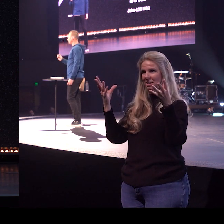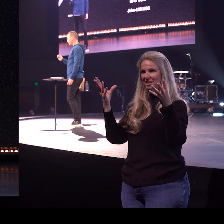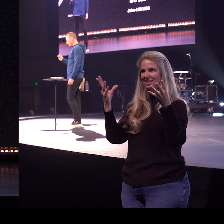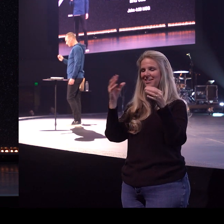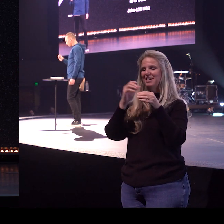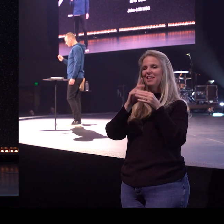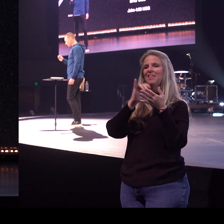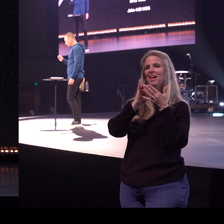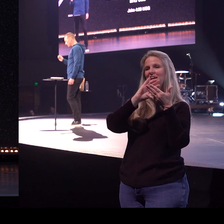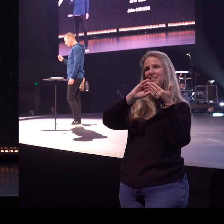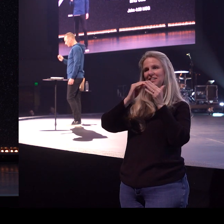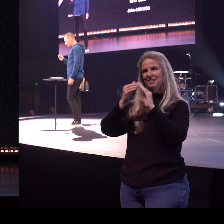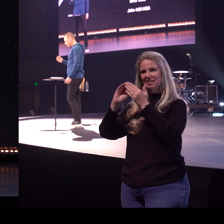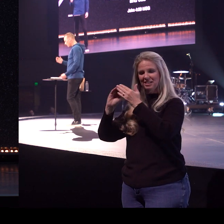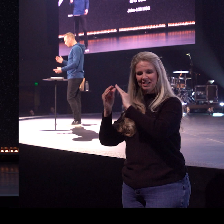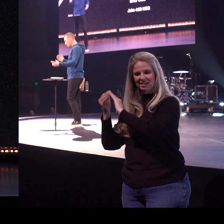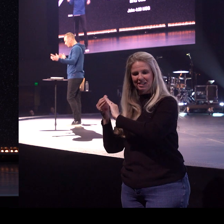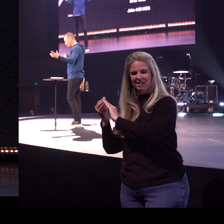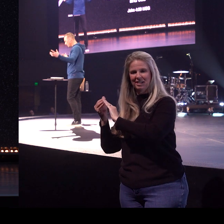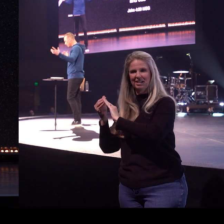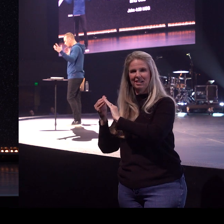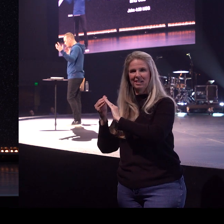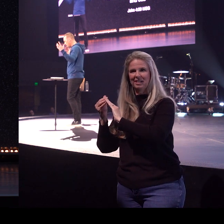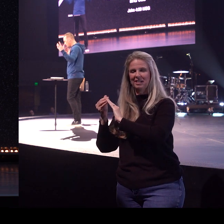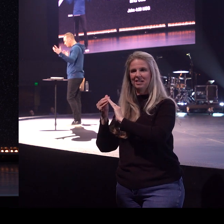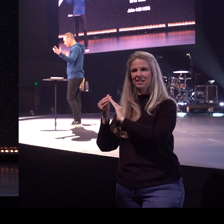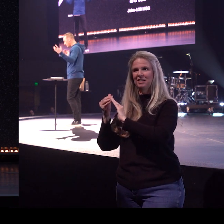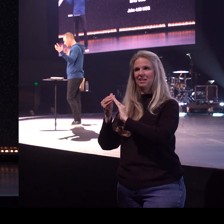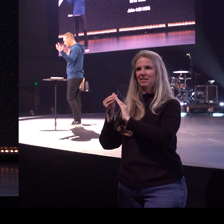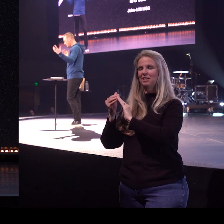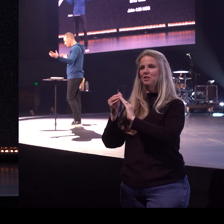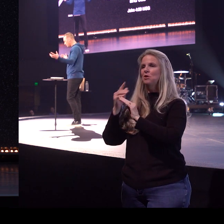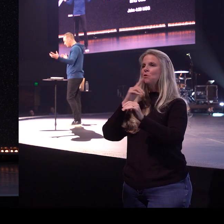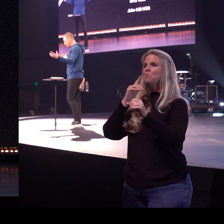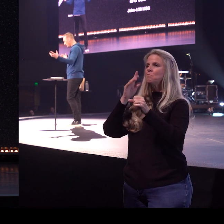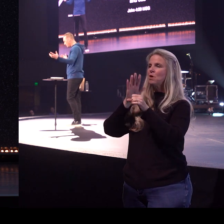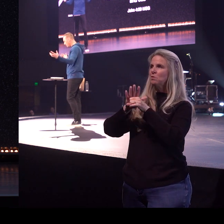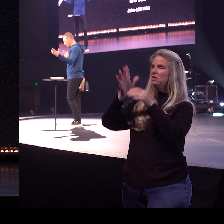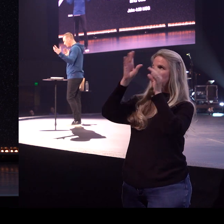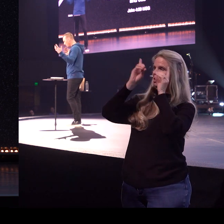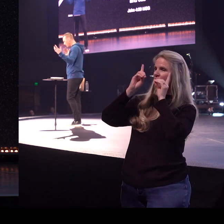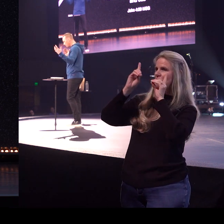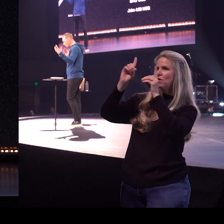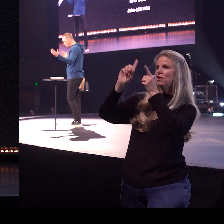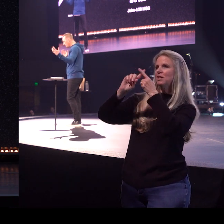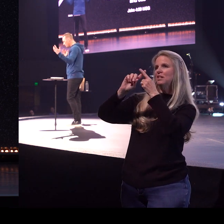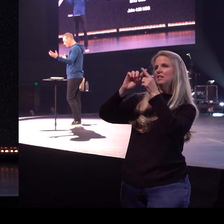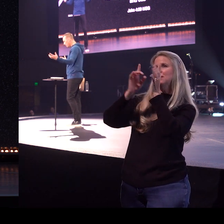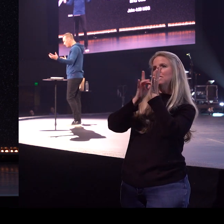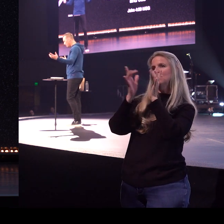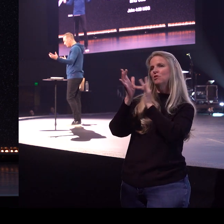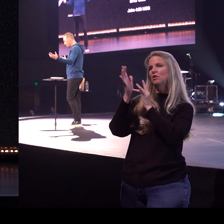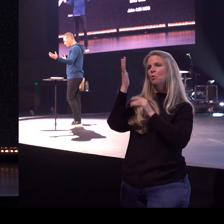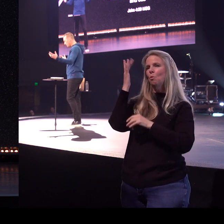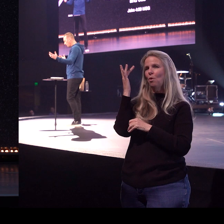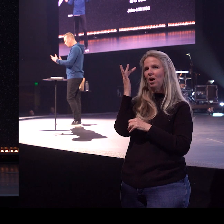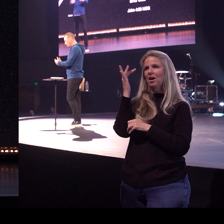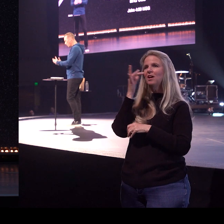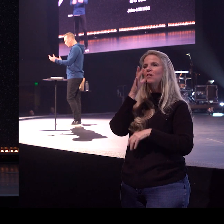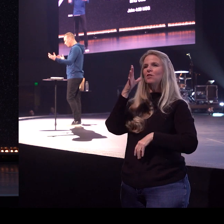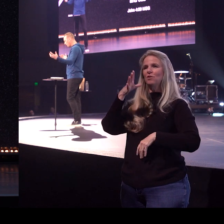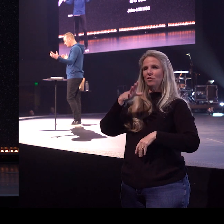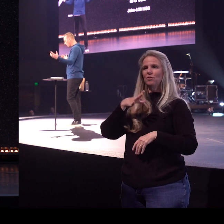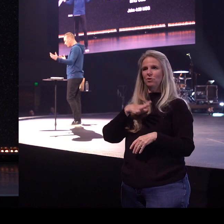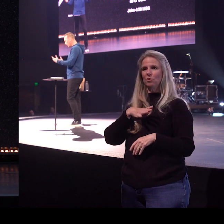city of the Samaritans from that village committed themselves to Jesus, him, because of the woman's witness. He